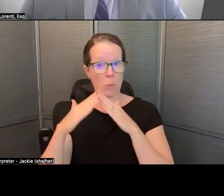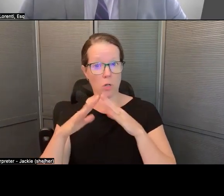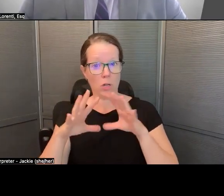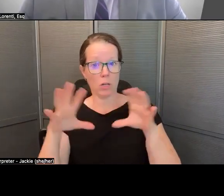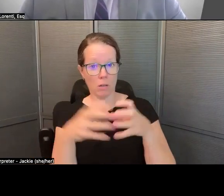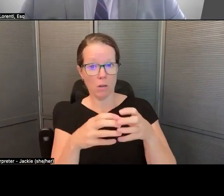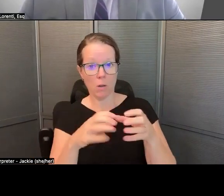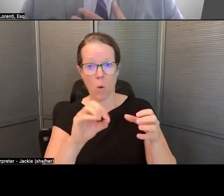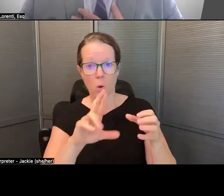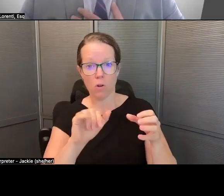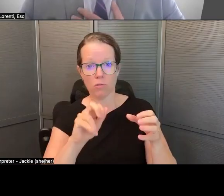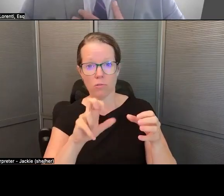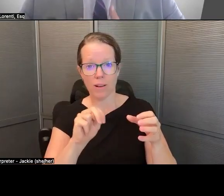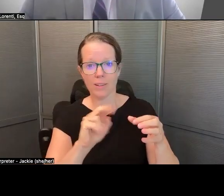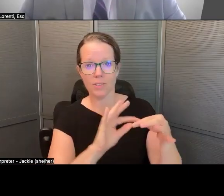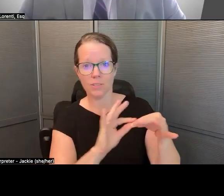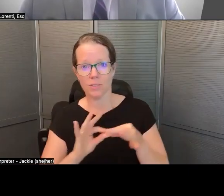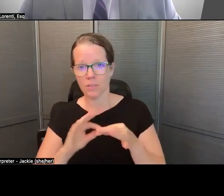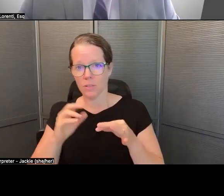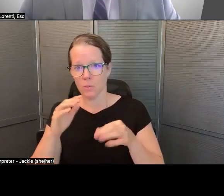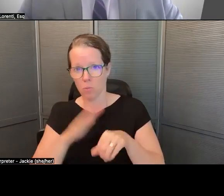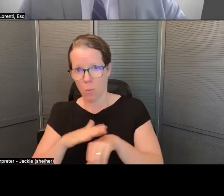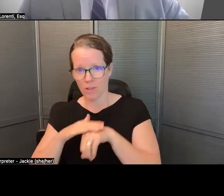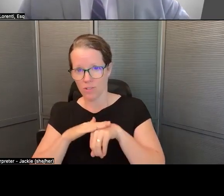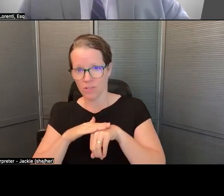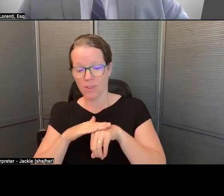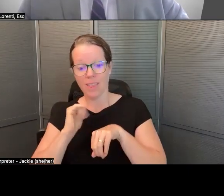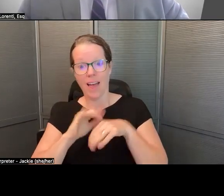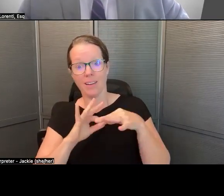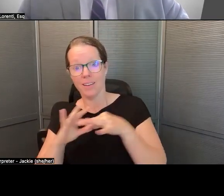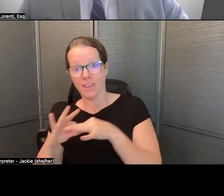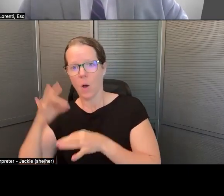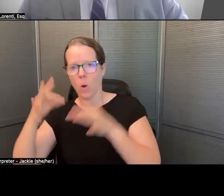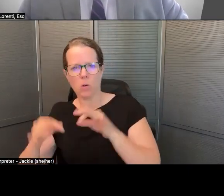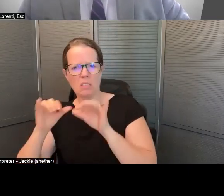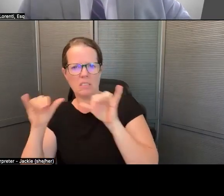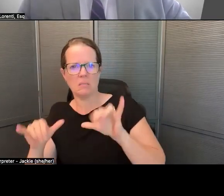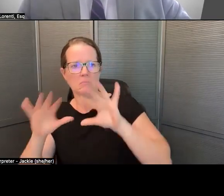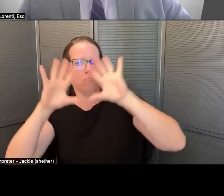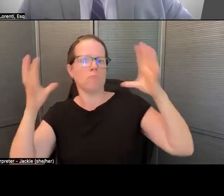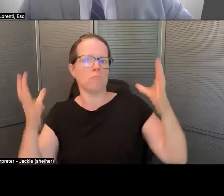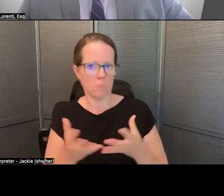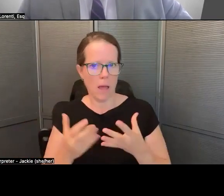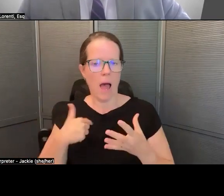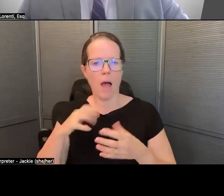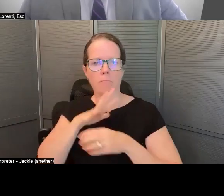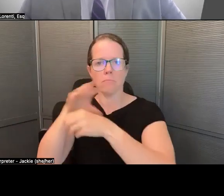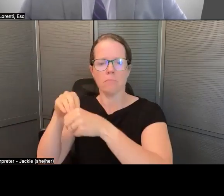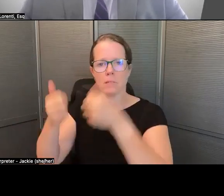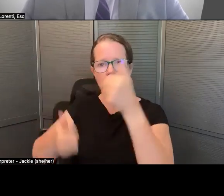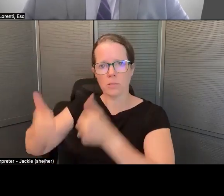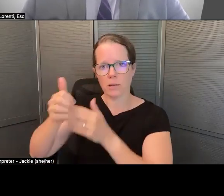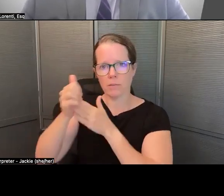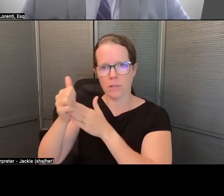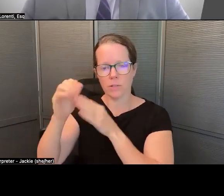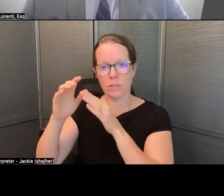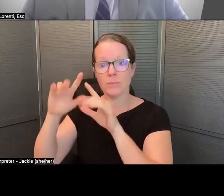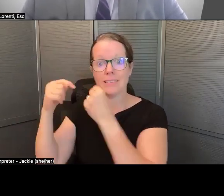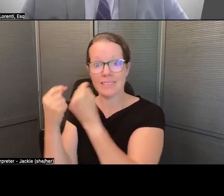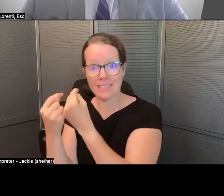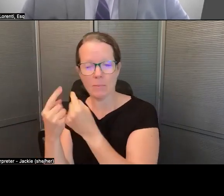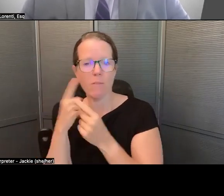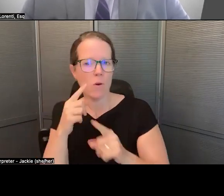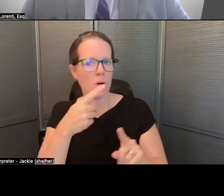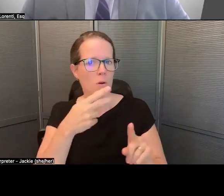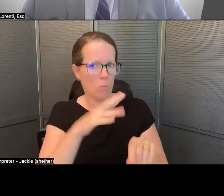system. So I work within the court system as part of the executive leadership team in the probation department. Our